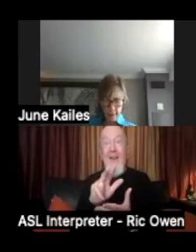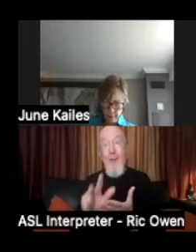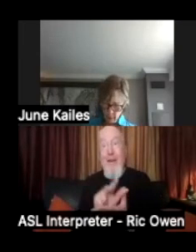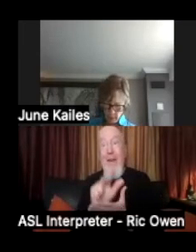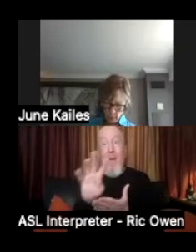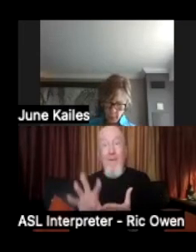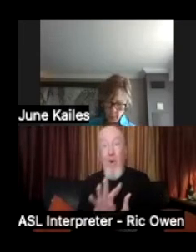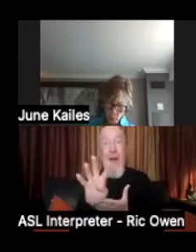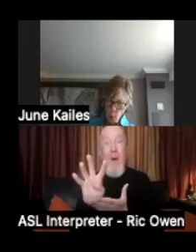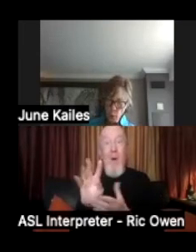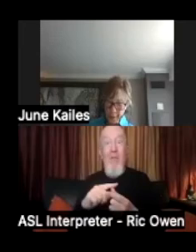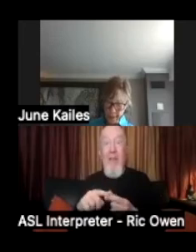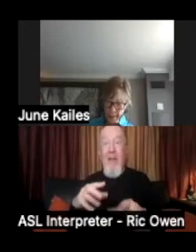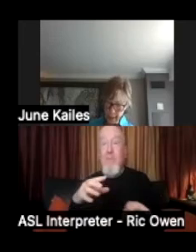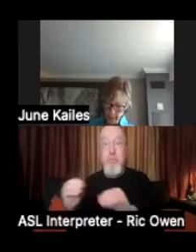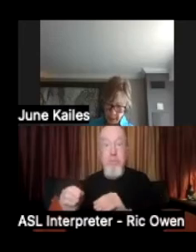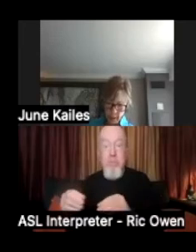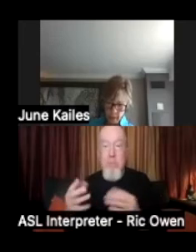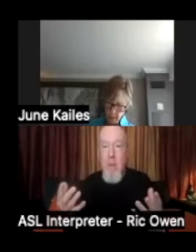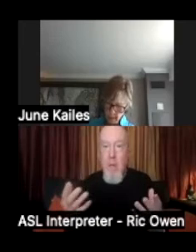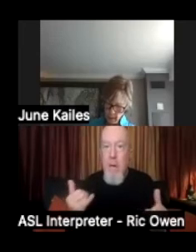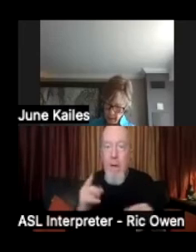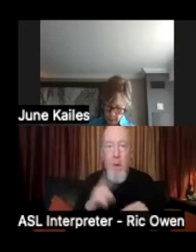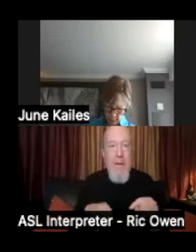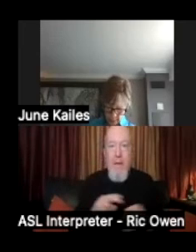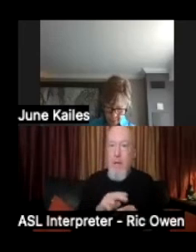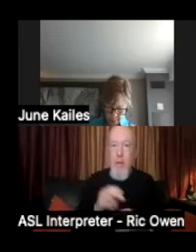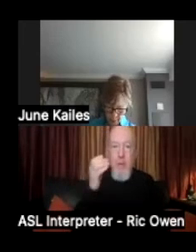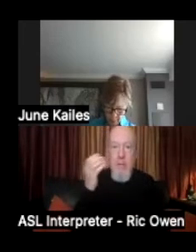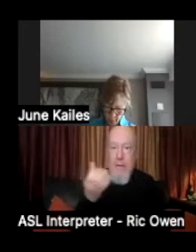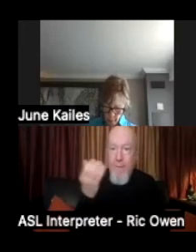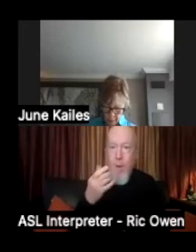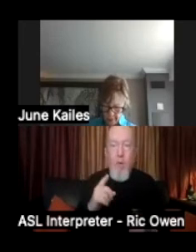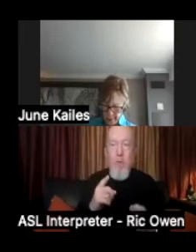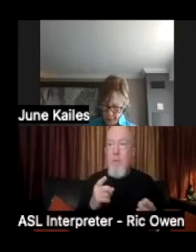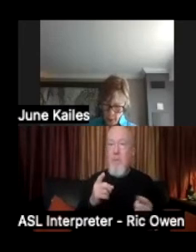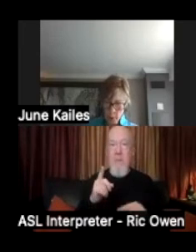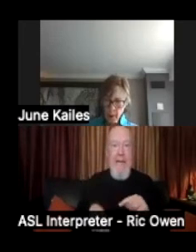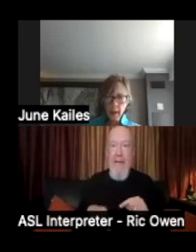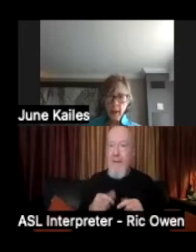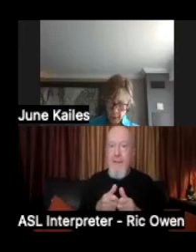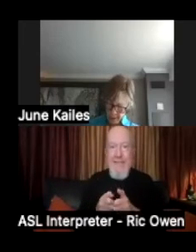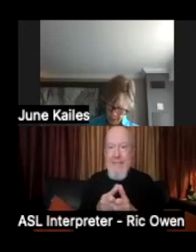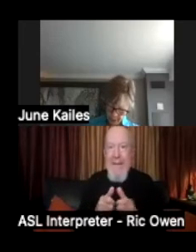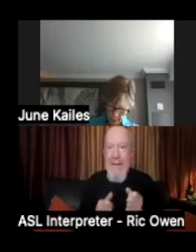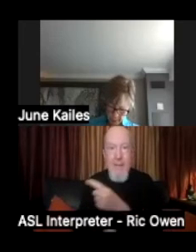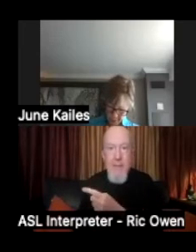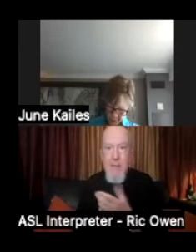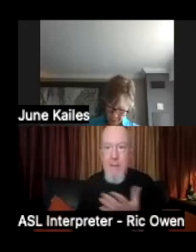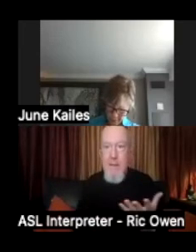a cell phone or we can't text? You know, it's the old, you